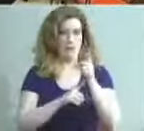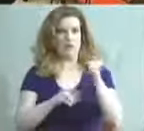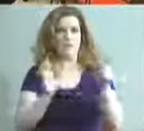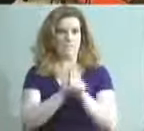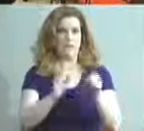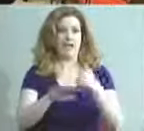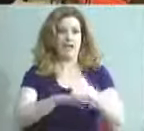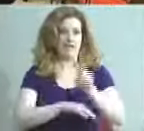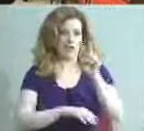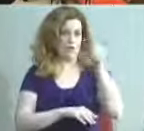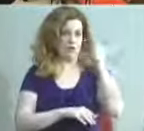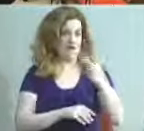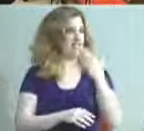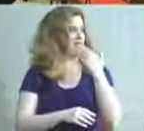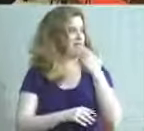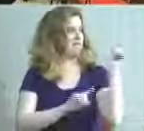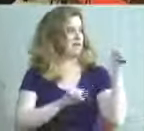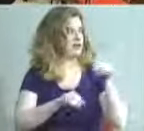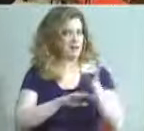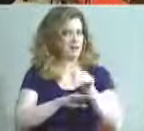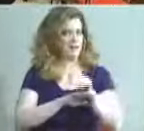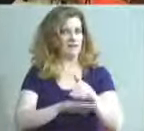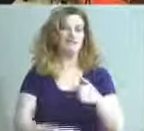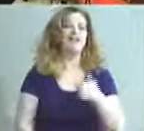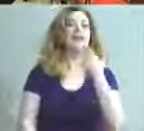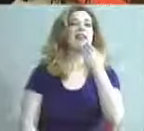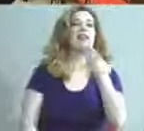two and a half. Thank you for being with us this evening. Thank you.